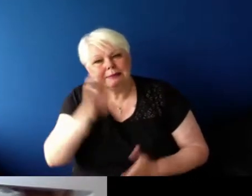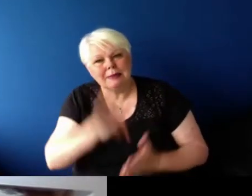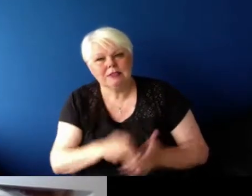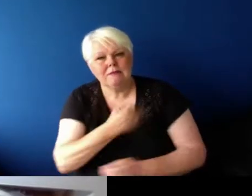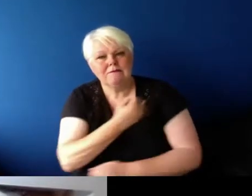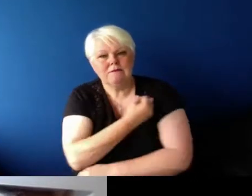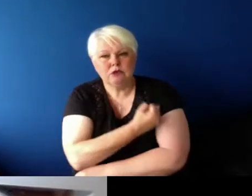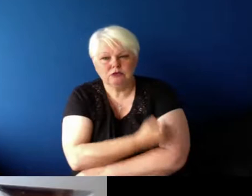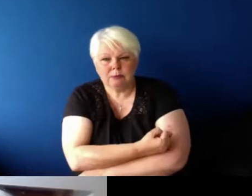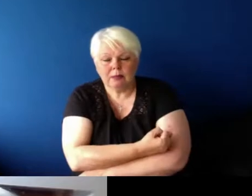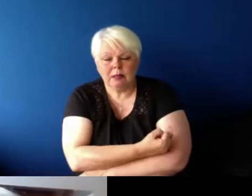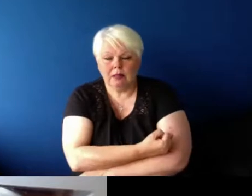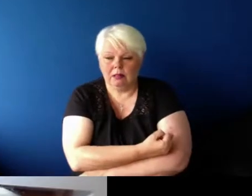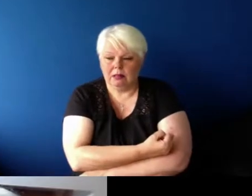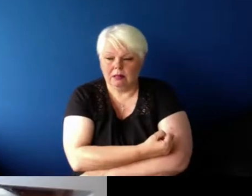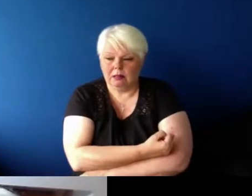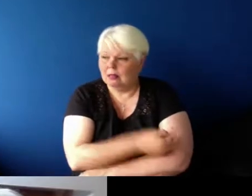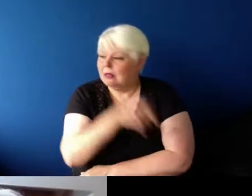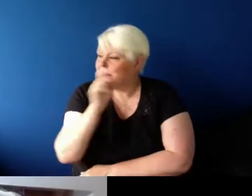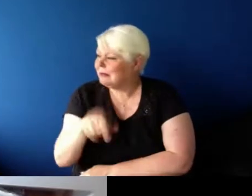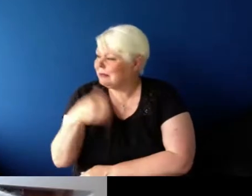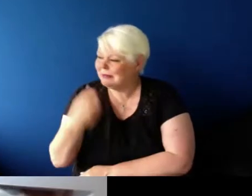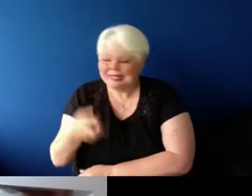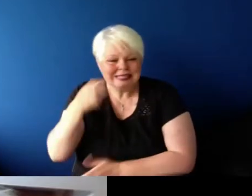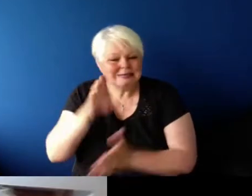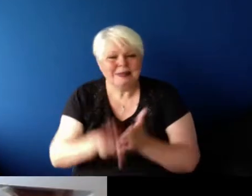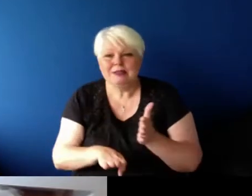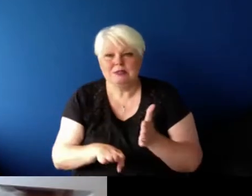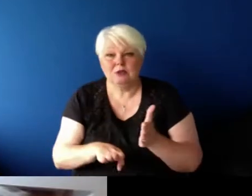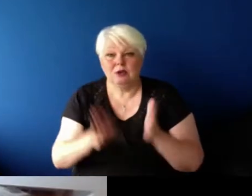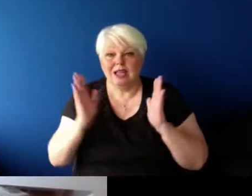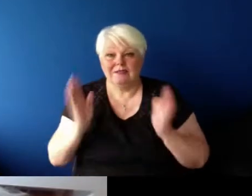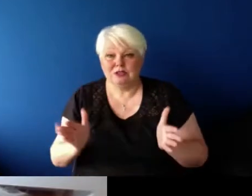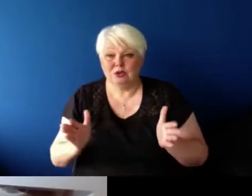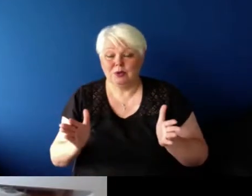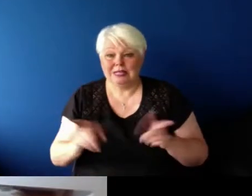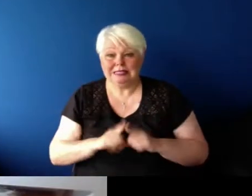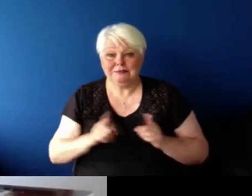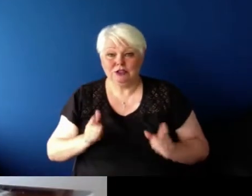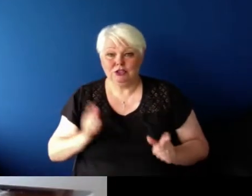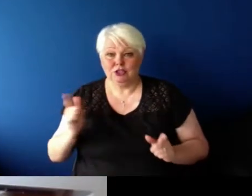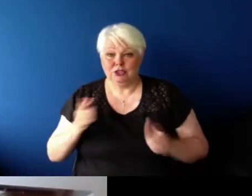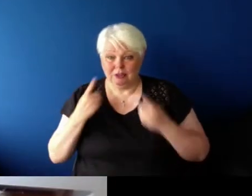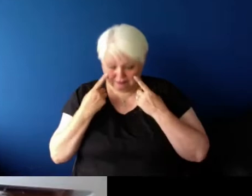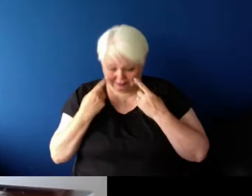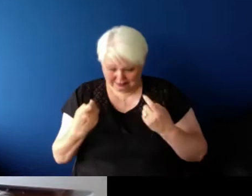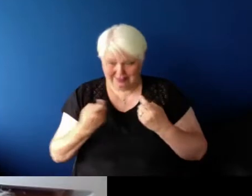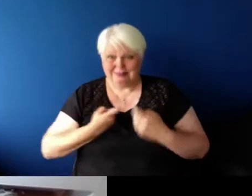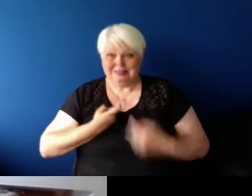vulnerability, people that have experienced, have had to go on the journey of discovering who they are,